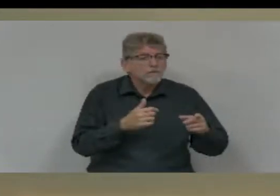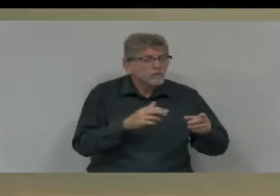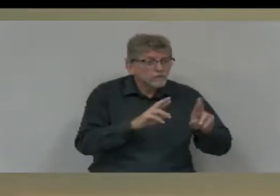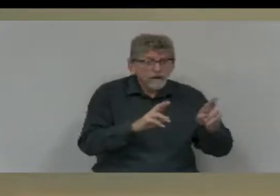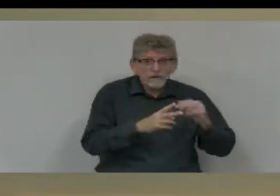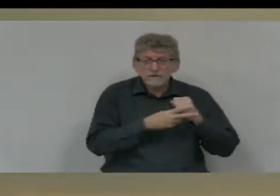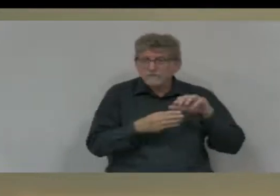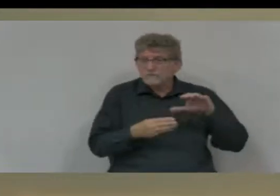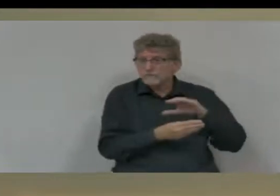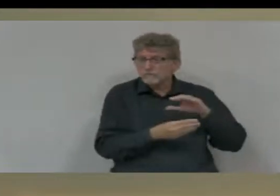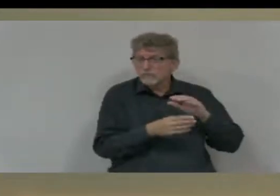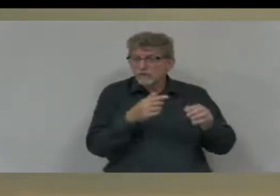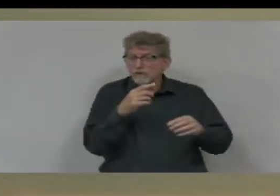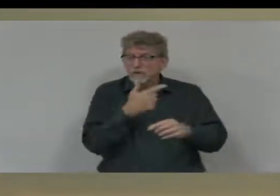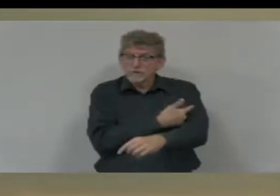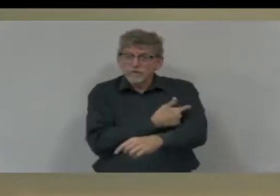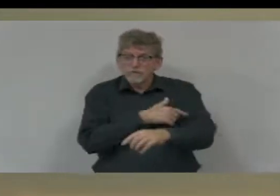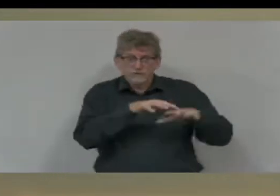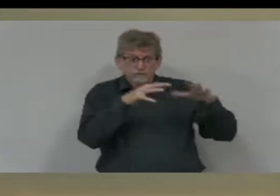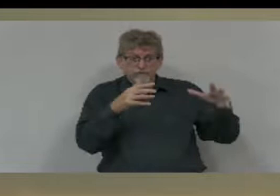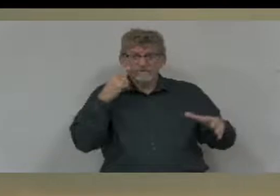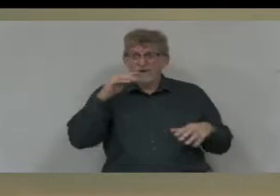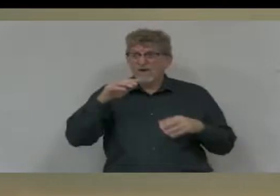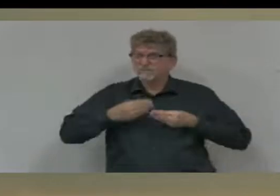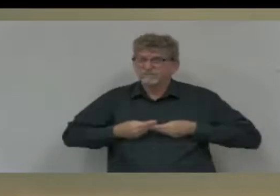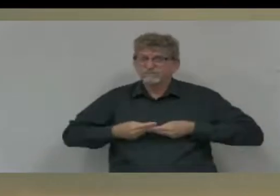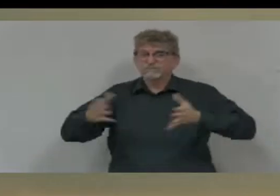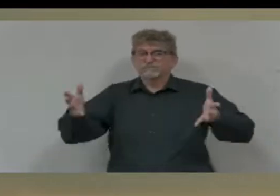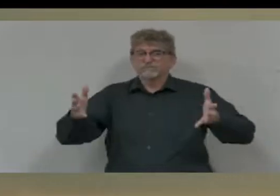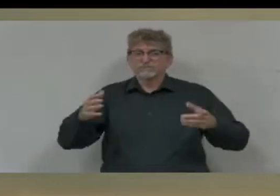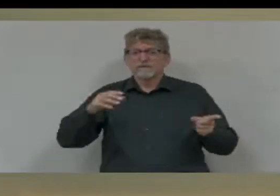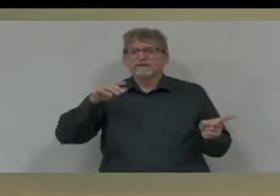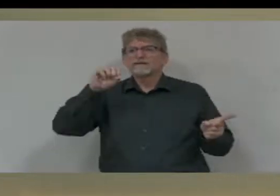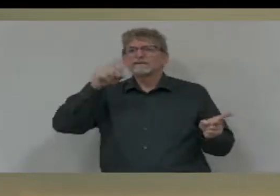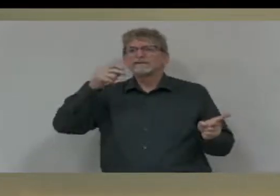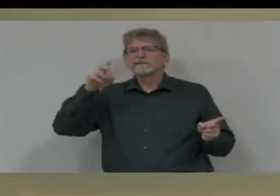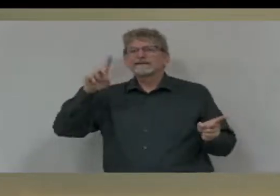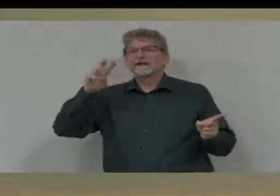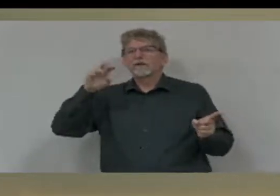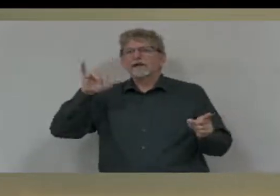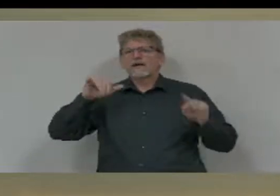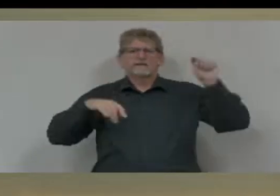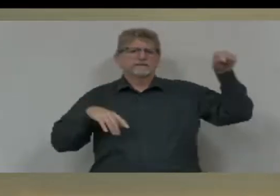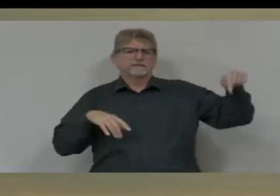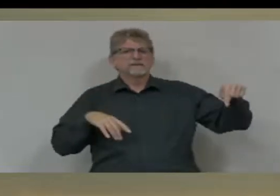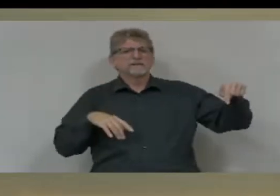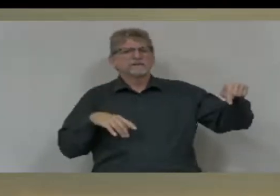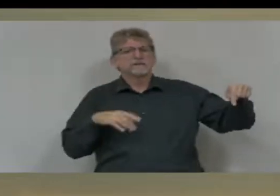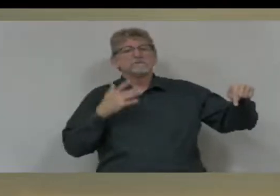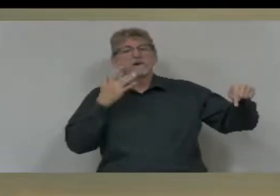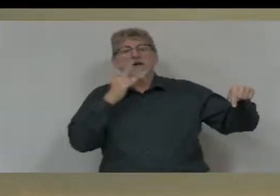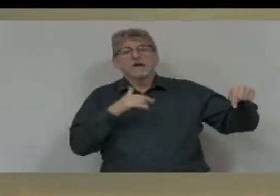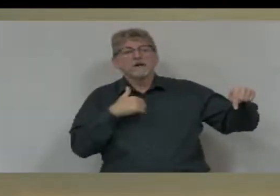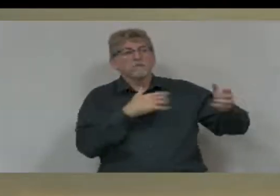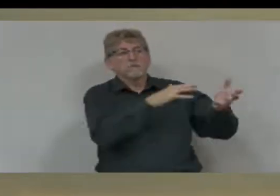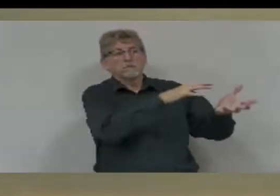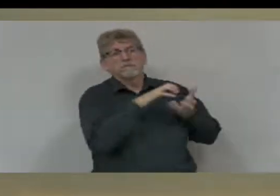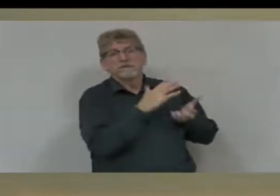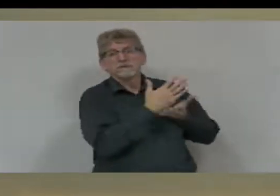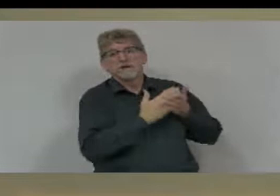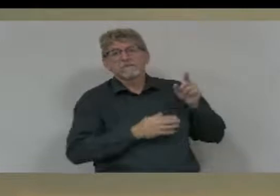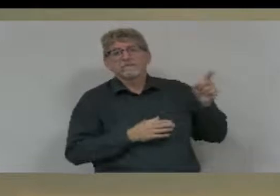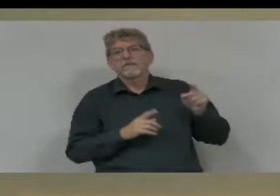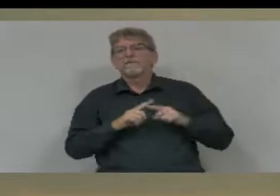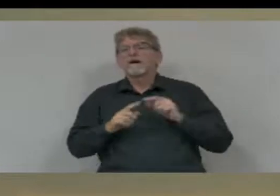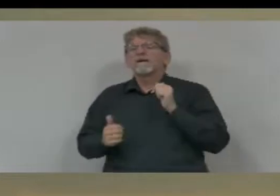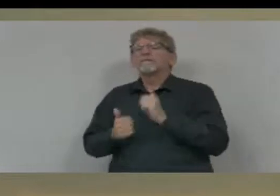Speedway that's ongoing. And so we were lucky to get what we got. And then also most counties that have like